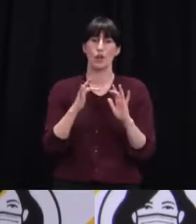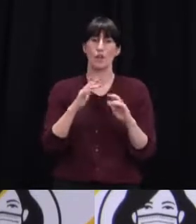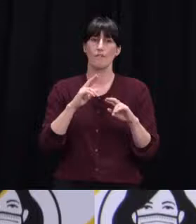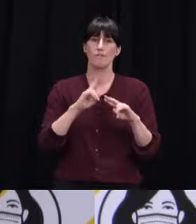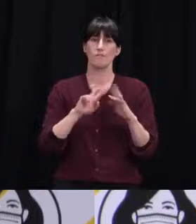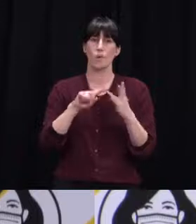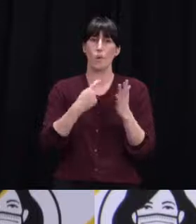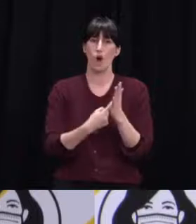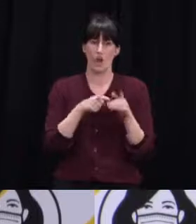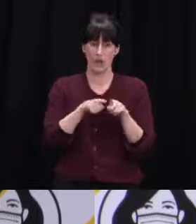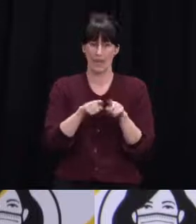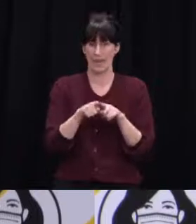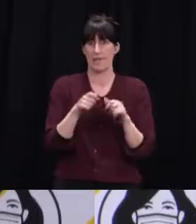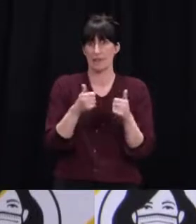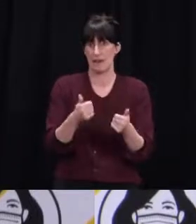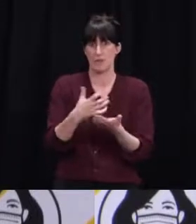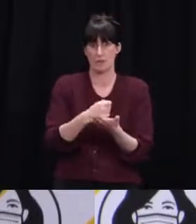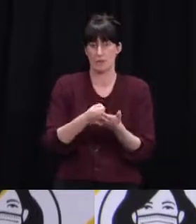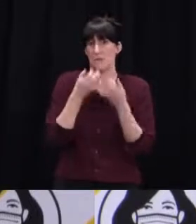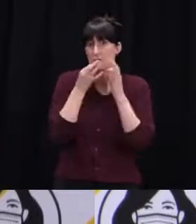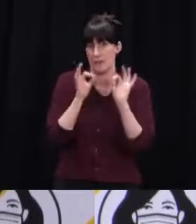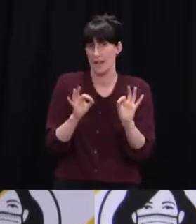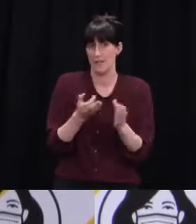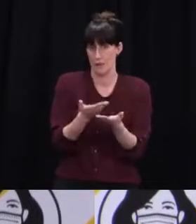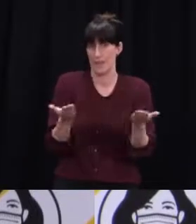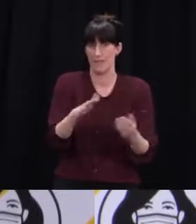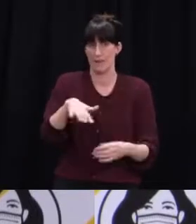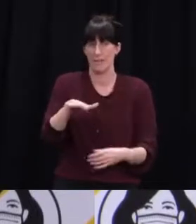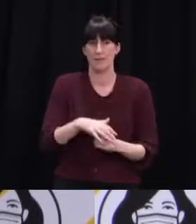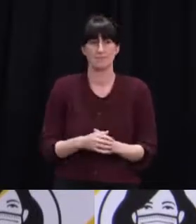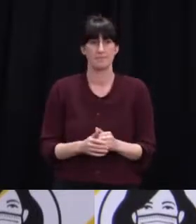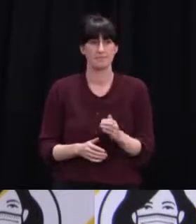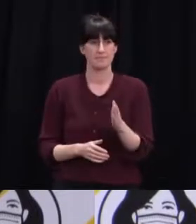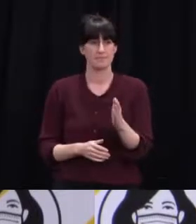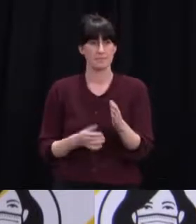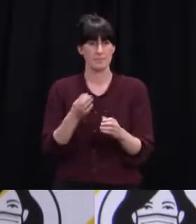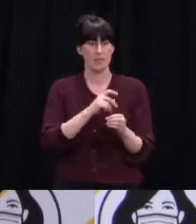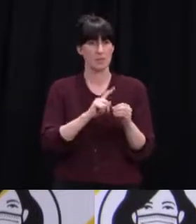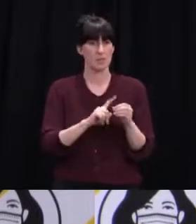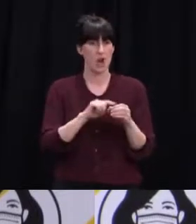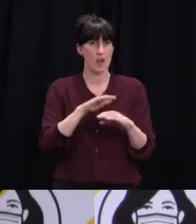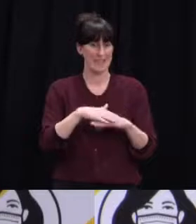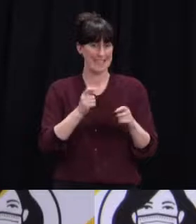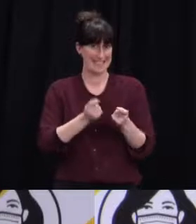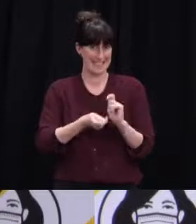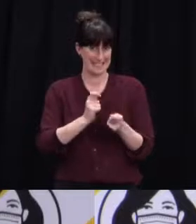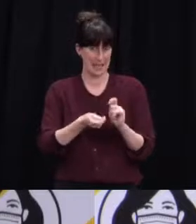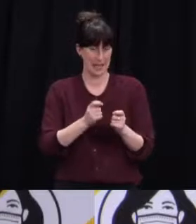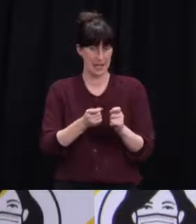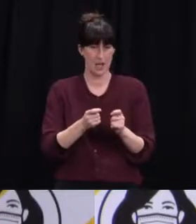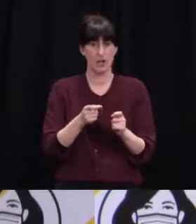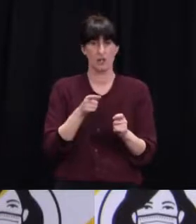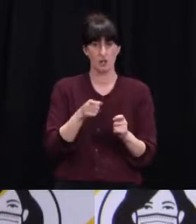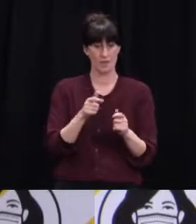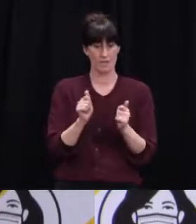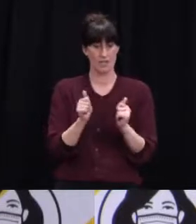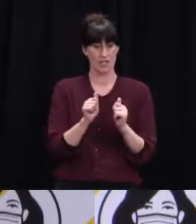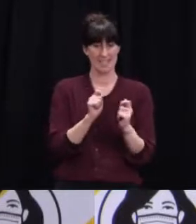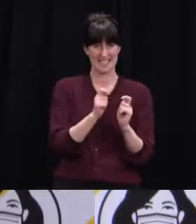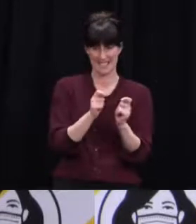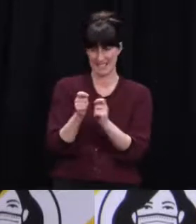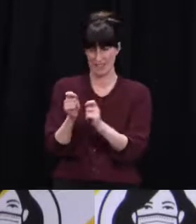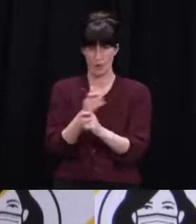any other time, you want to make sure that that's safe, work through the Network for Learning. They've got some great tools and they are freely available to families. Are you happy with the number